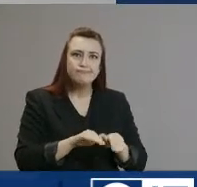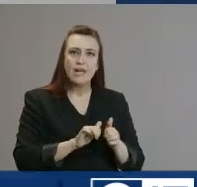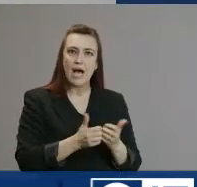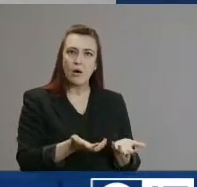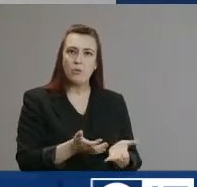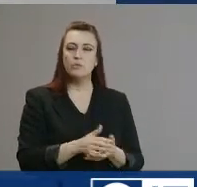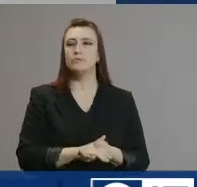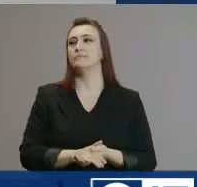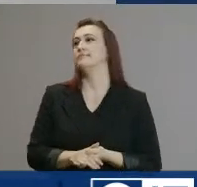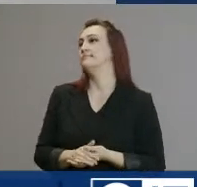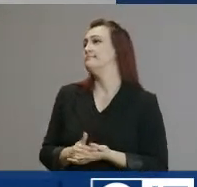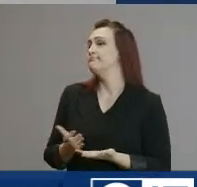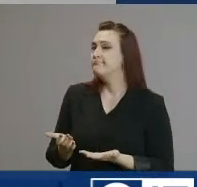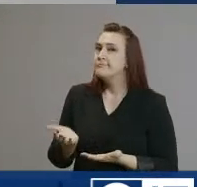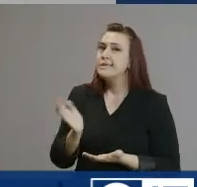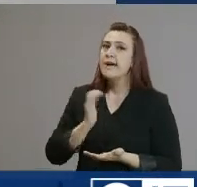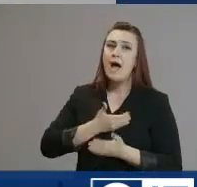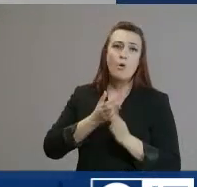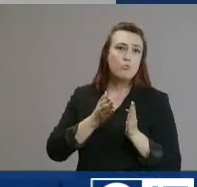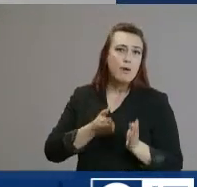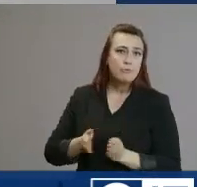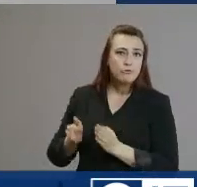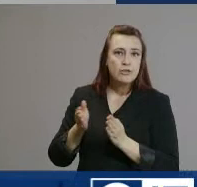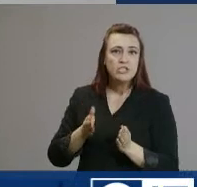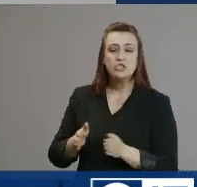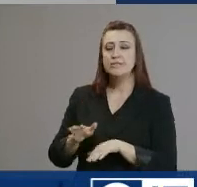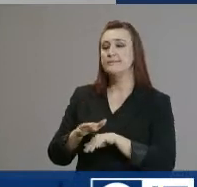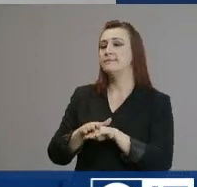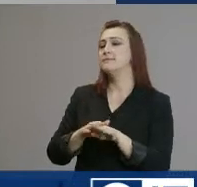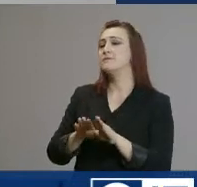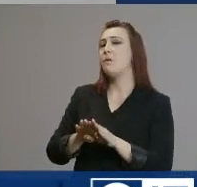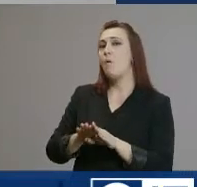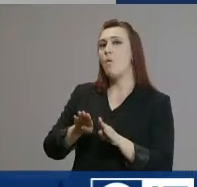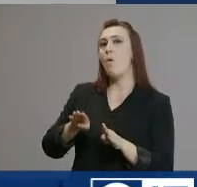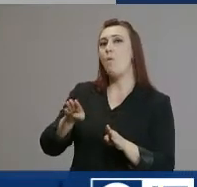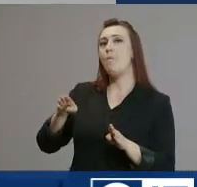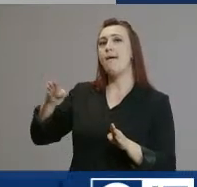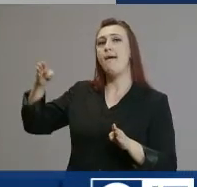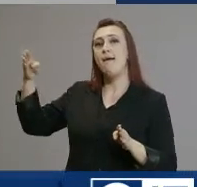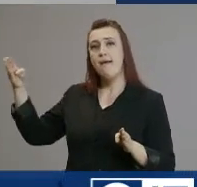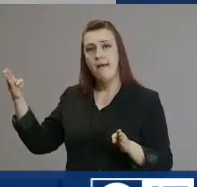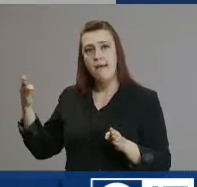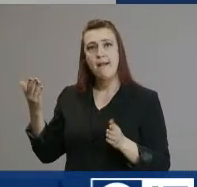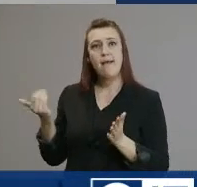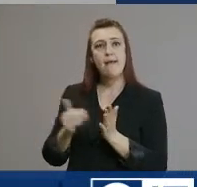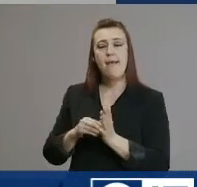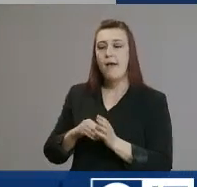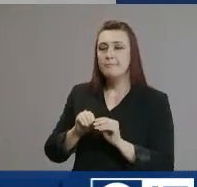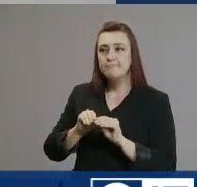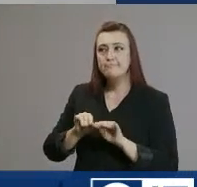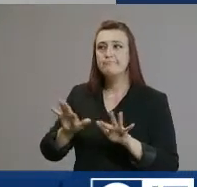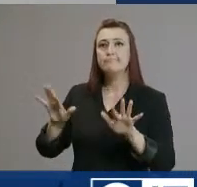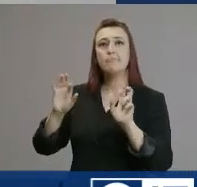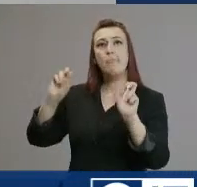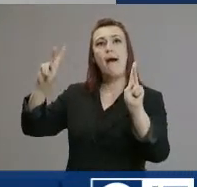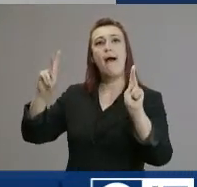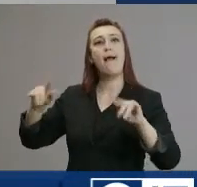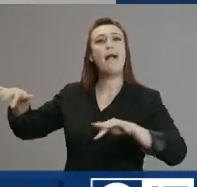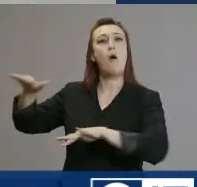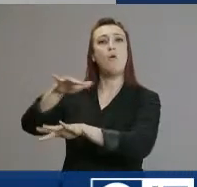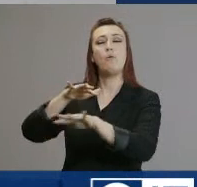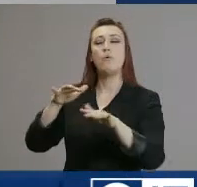and gradual reopening of our economy to be prepared for the virus, which is with us. There will